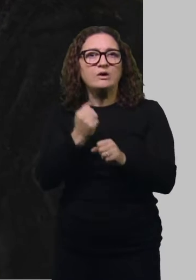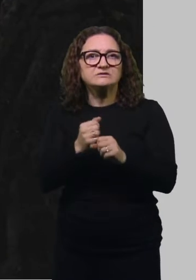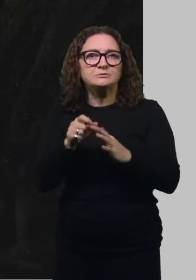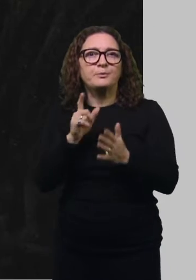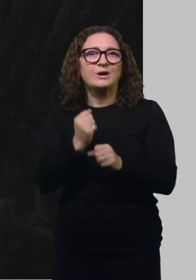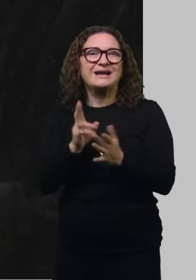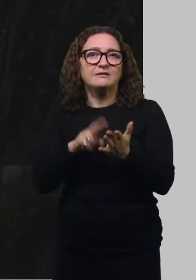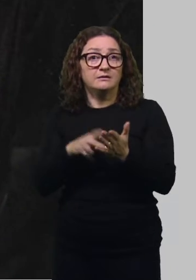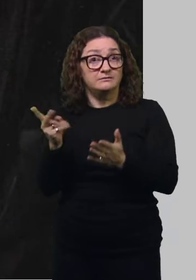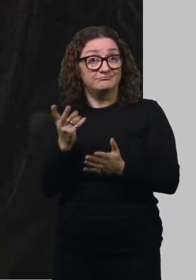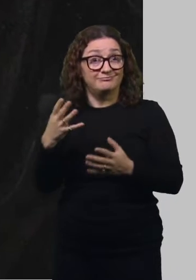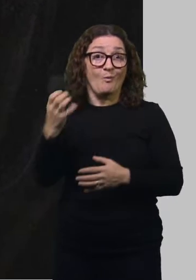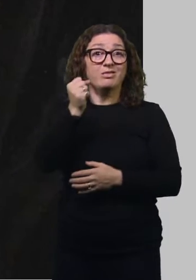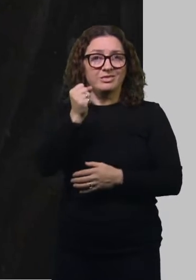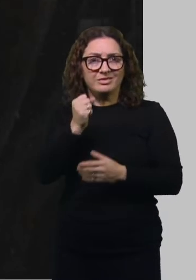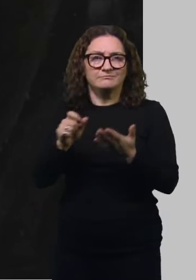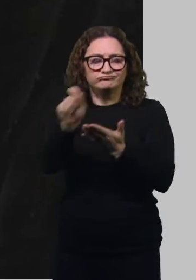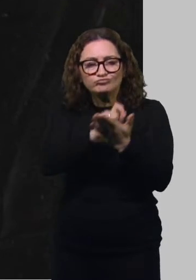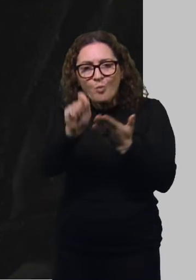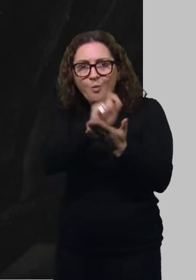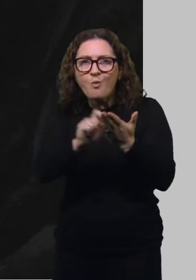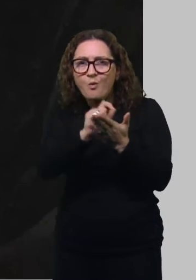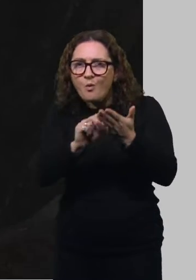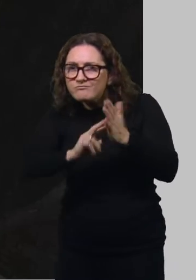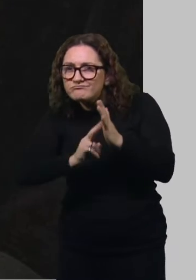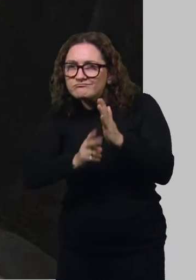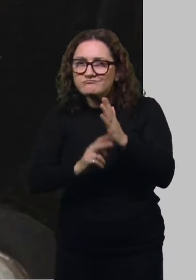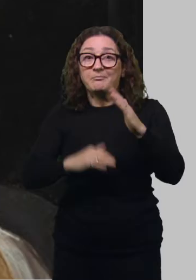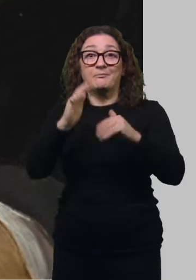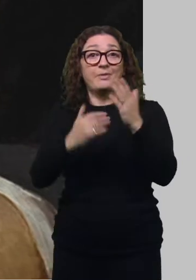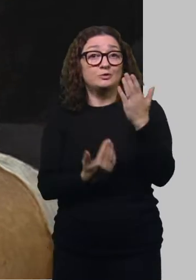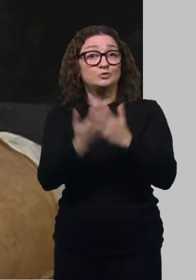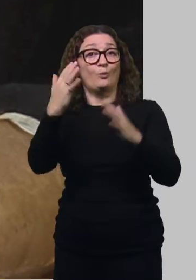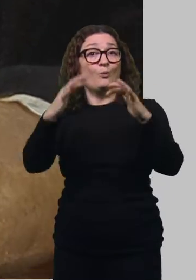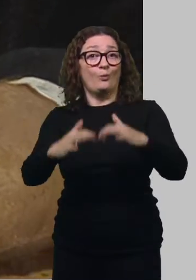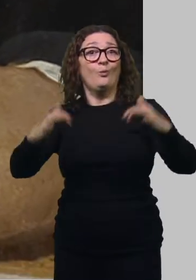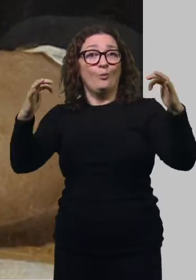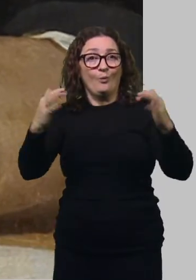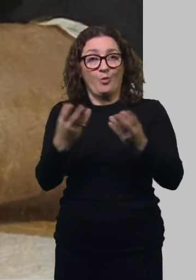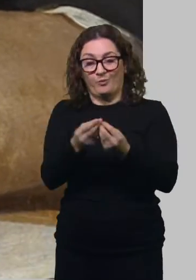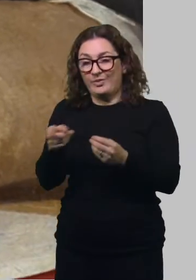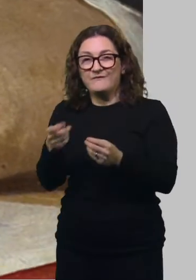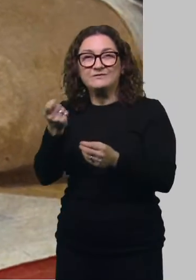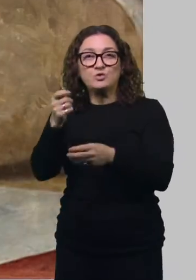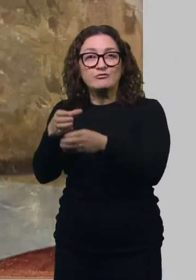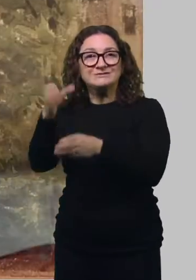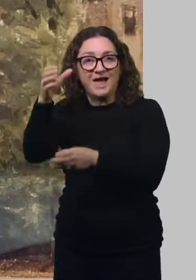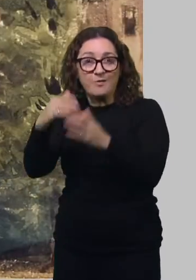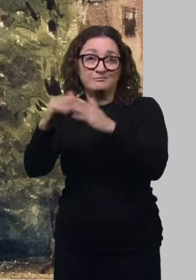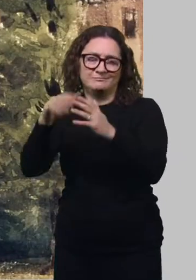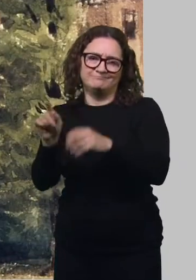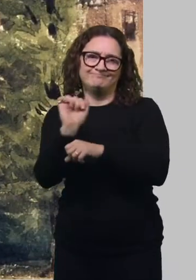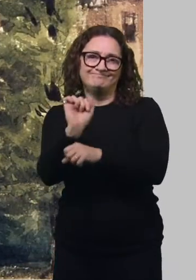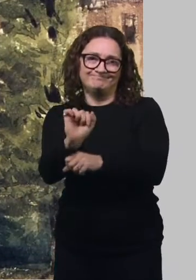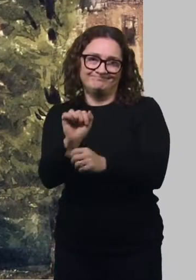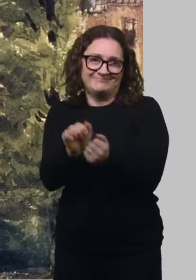and built the new Palace of Westminster together, including the building of Victoria Tower as a purpose-built archive. The first stone of